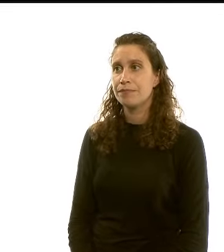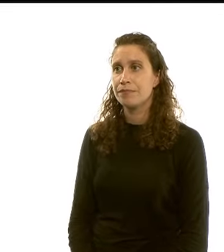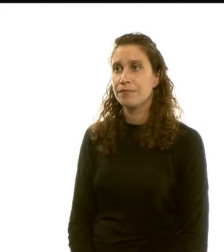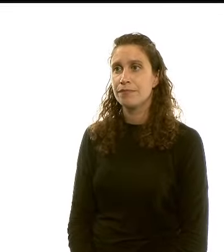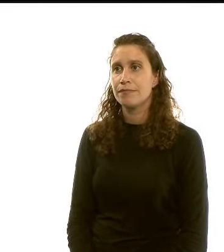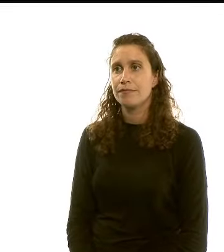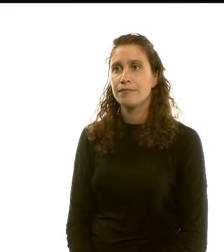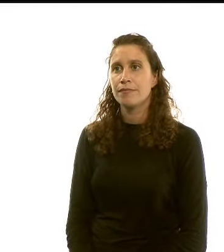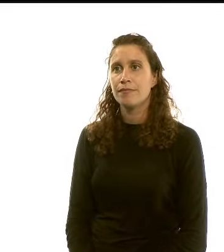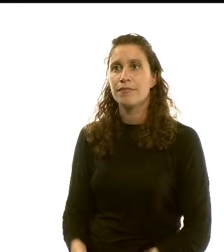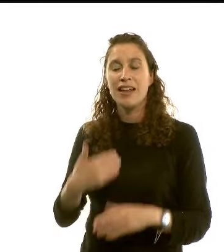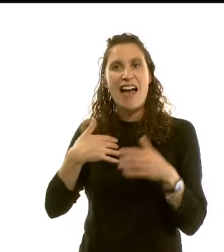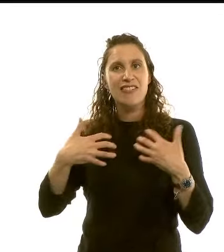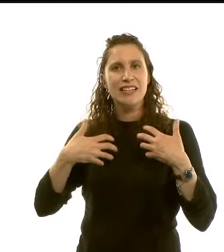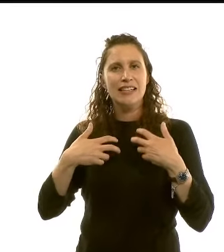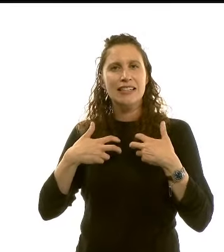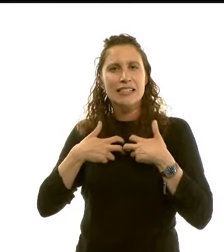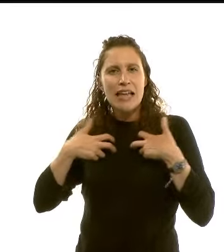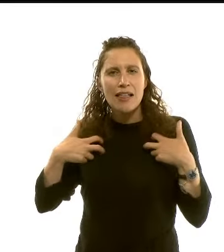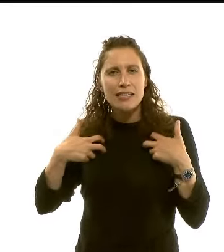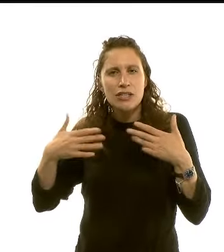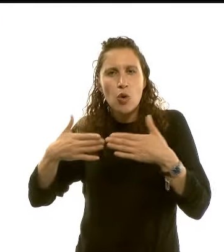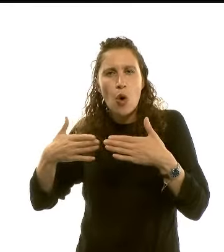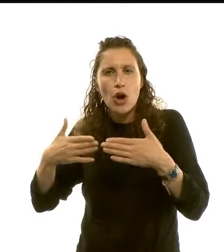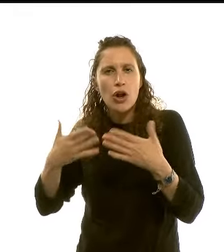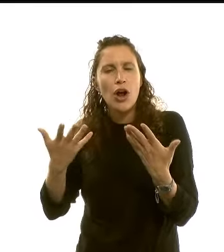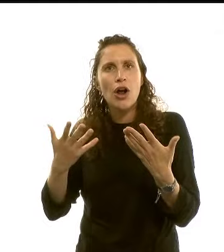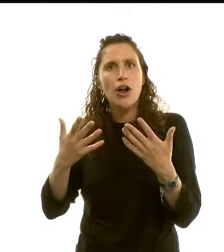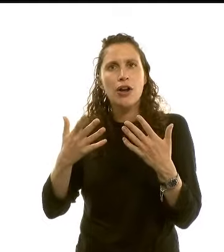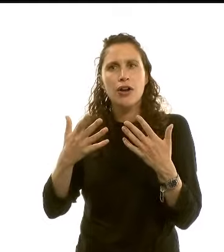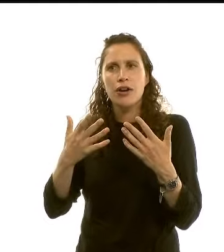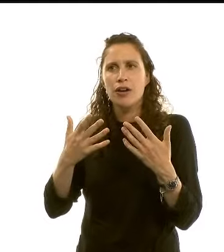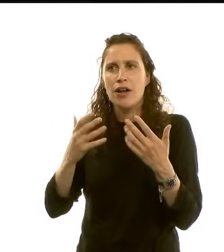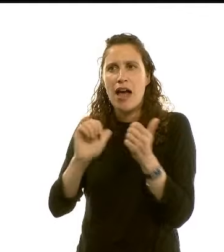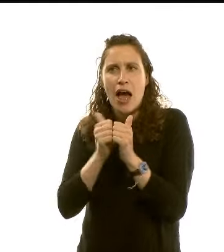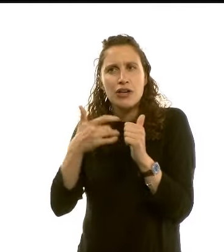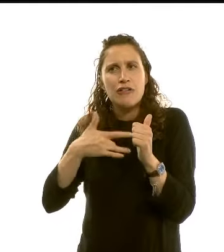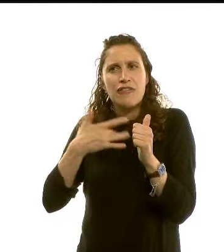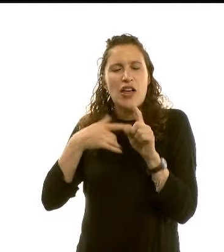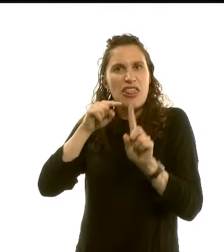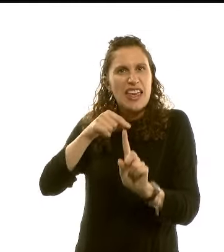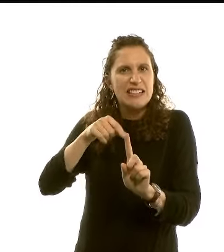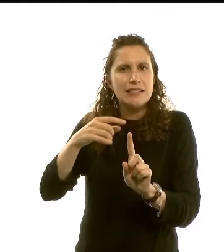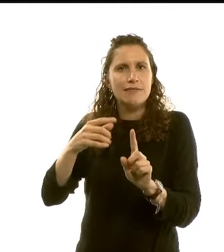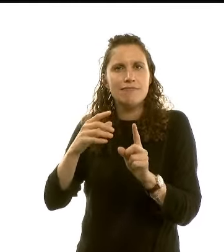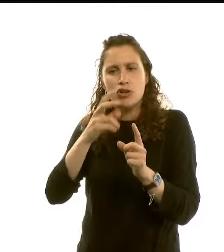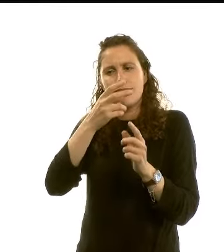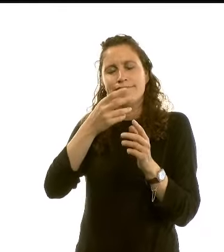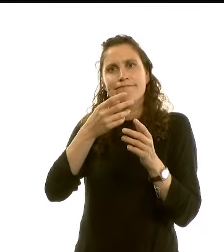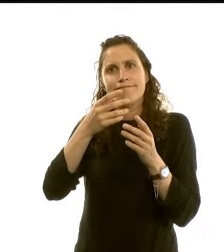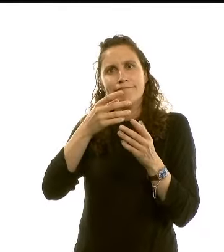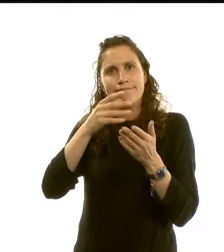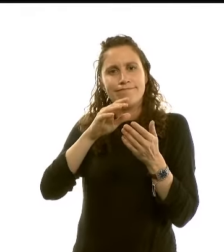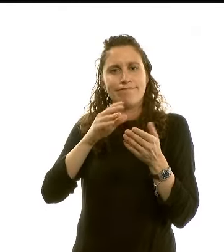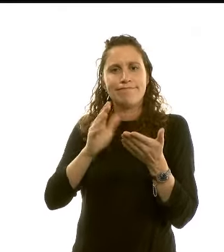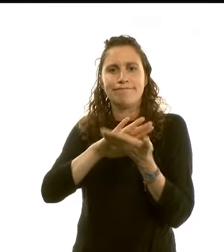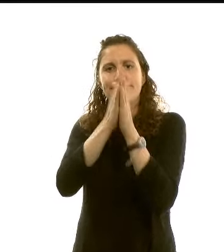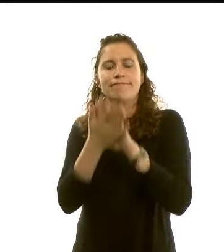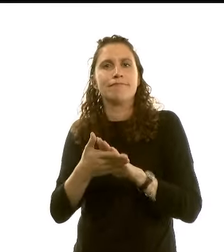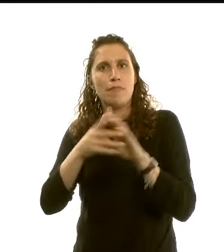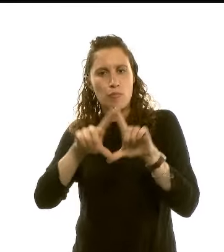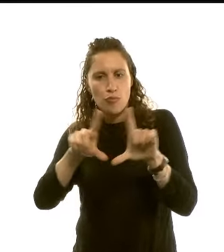skeleton spawner that we've got here, Agnes, how do you feel that the spawner experience translates into brick form? Oh, I think it translates